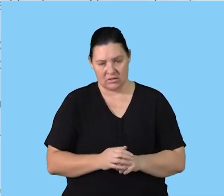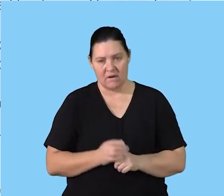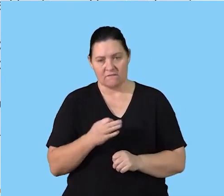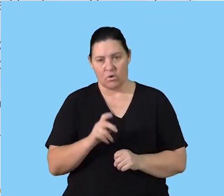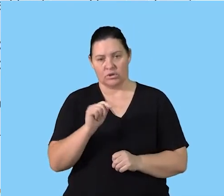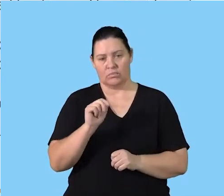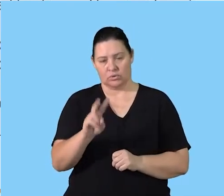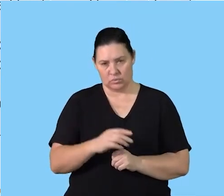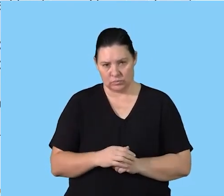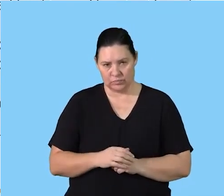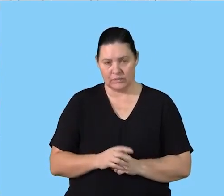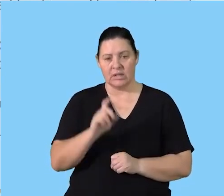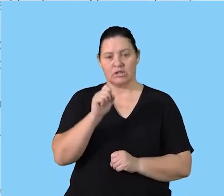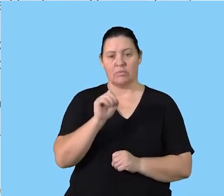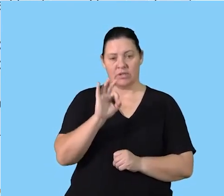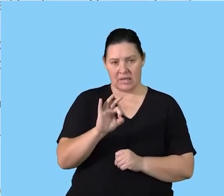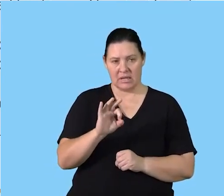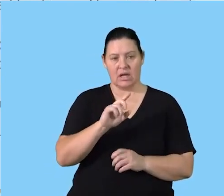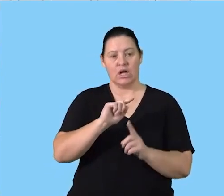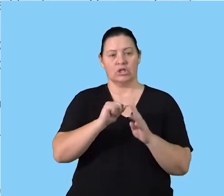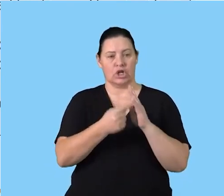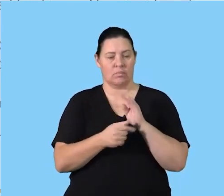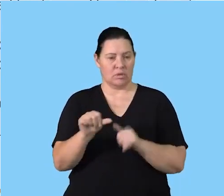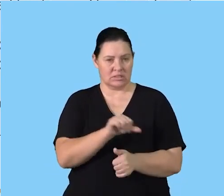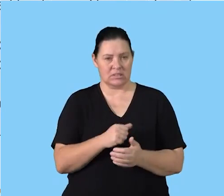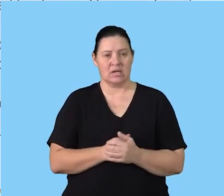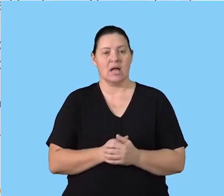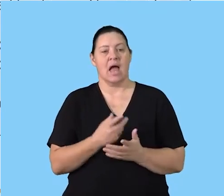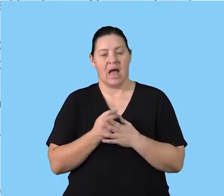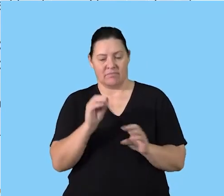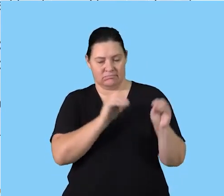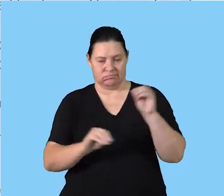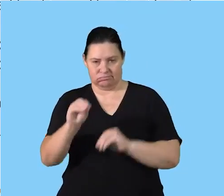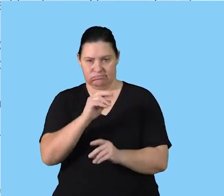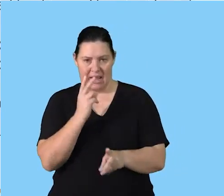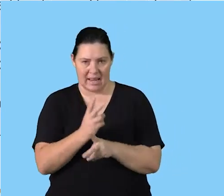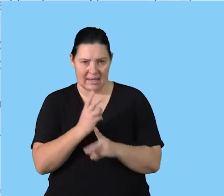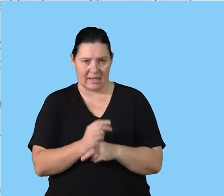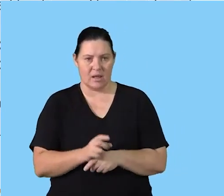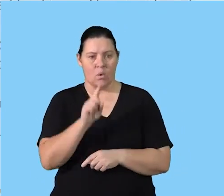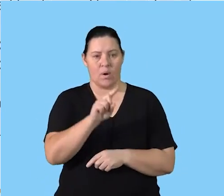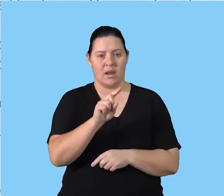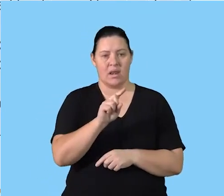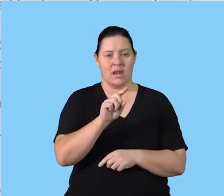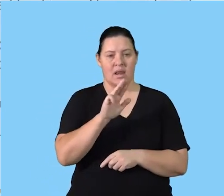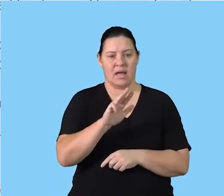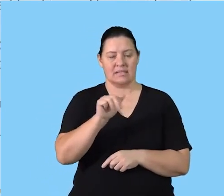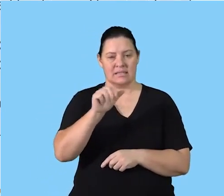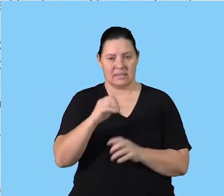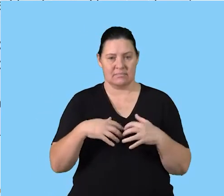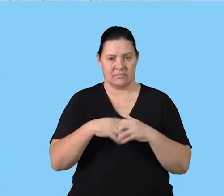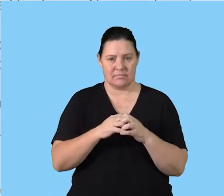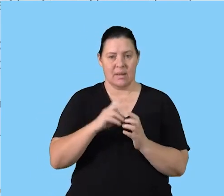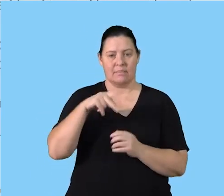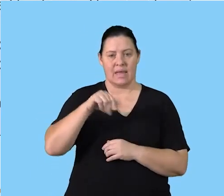2. In term 3, under turning points, we have reorganized the content, and the 1960 formation of the PAC